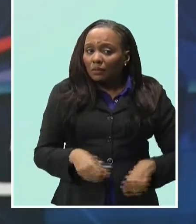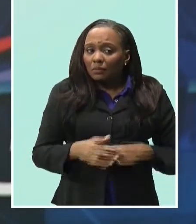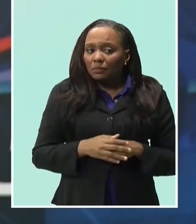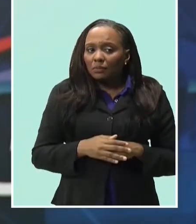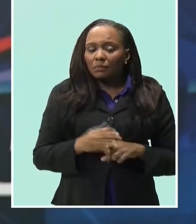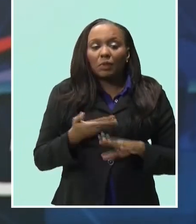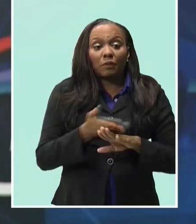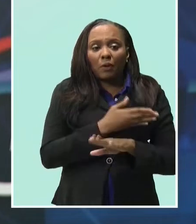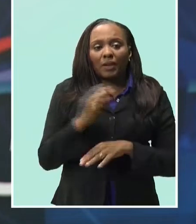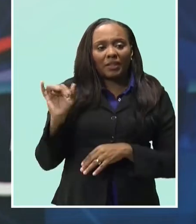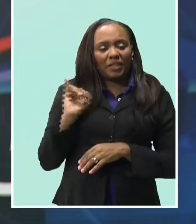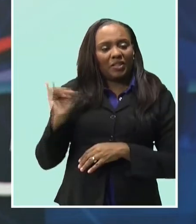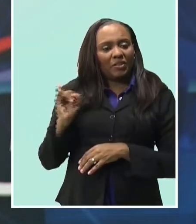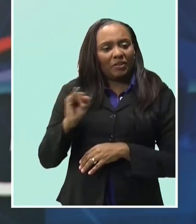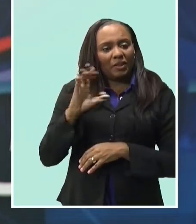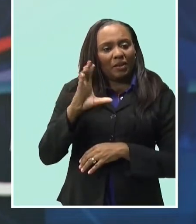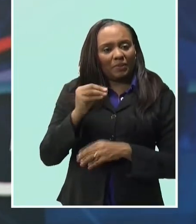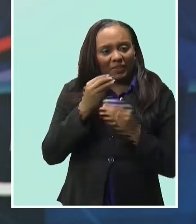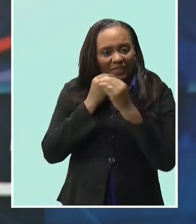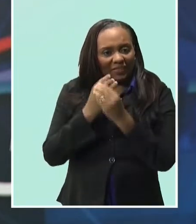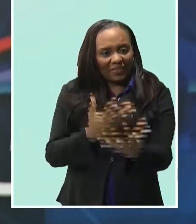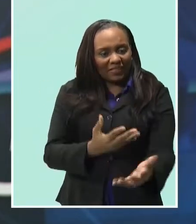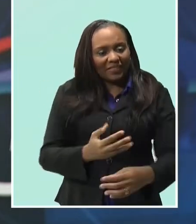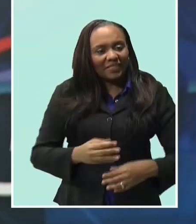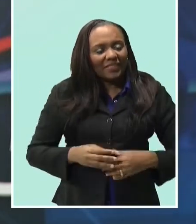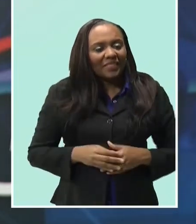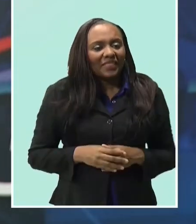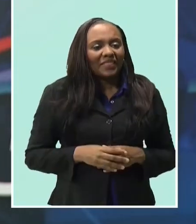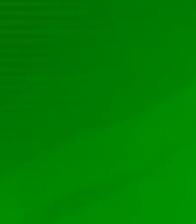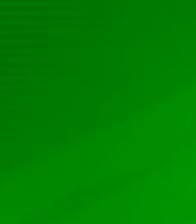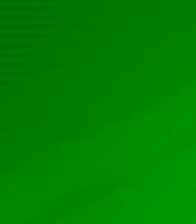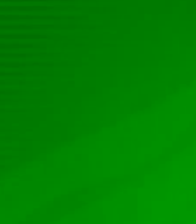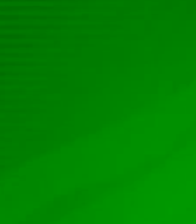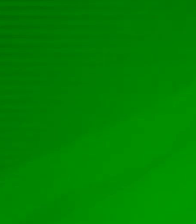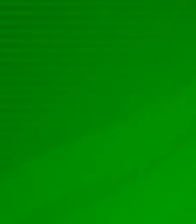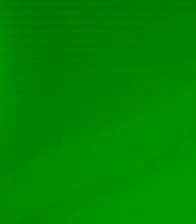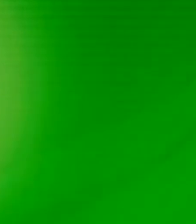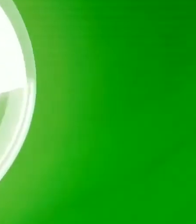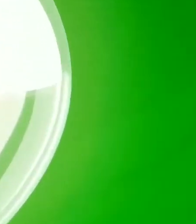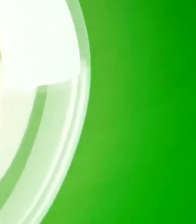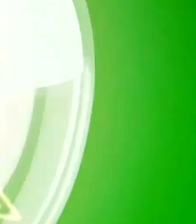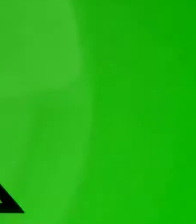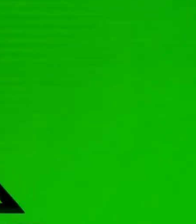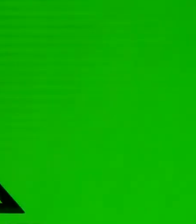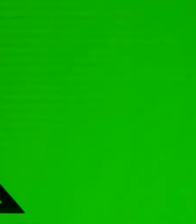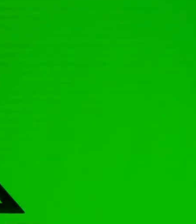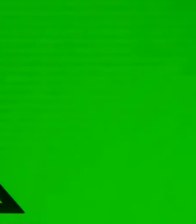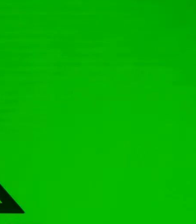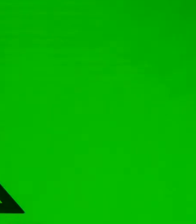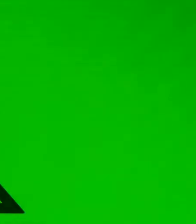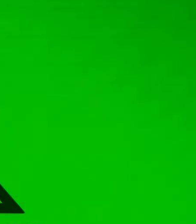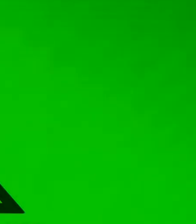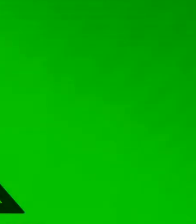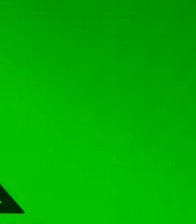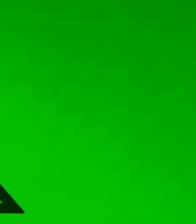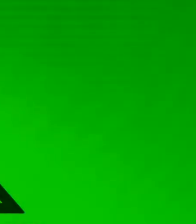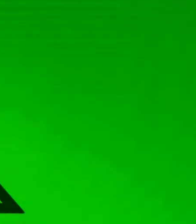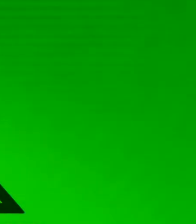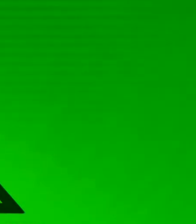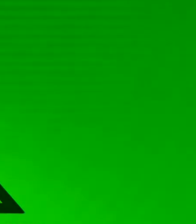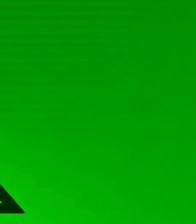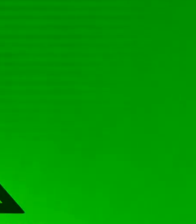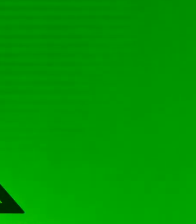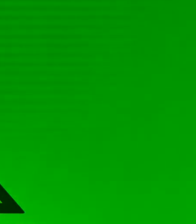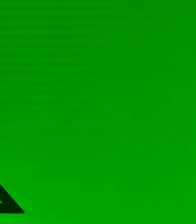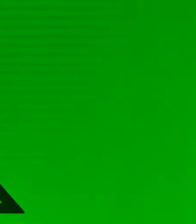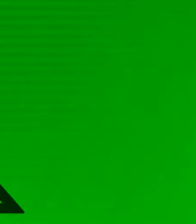we get to that, here's a tip from Cooperators General Insurance. This tip of the day is brought to you by Cooperators General Insurance Company